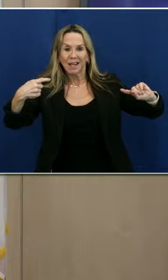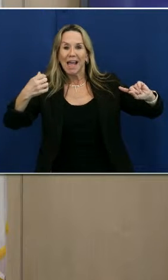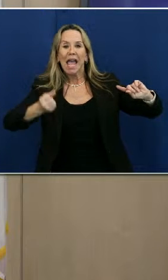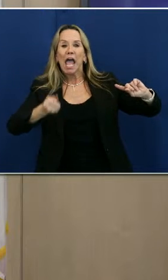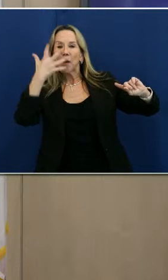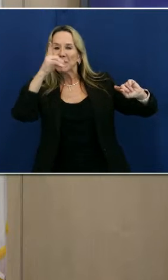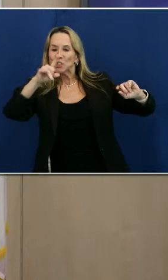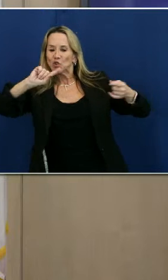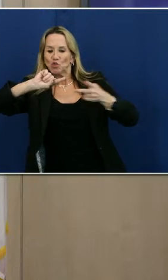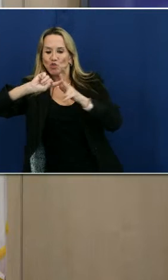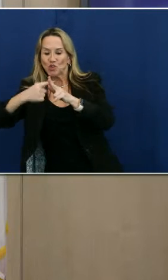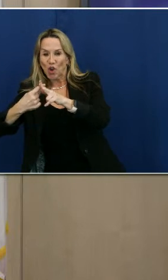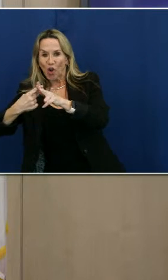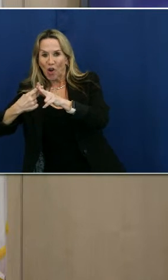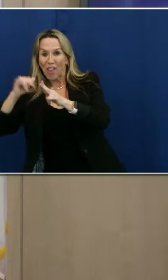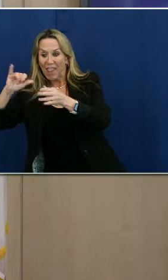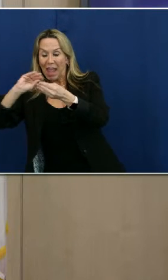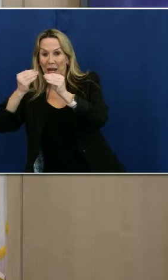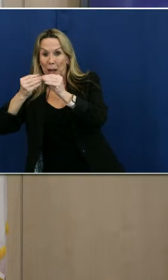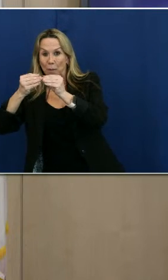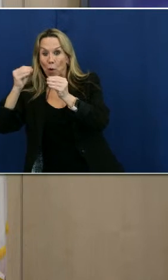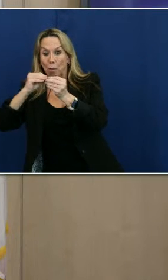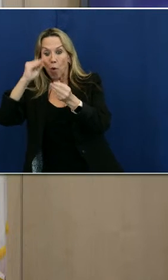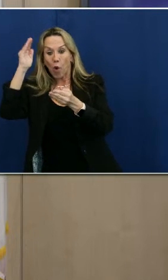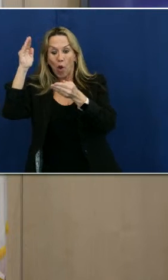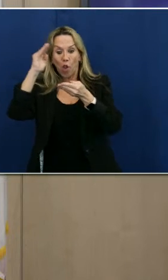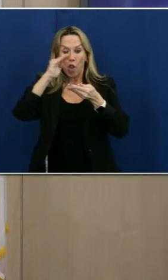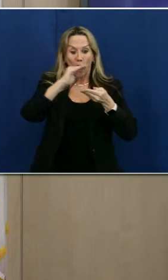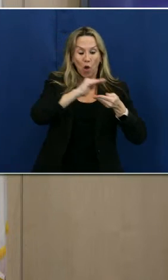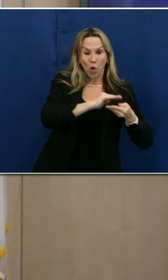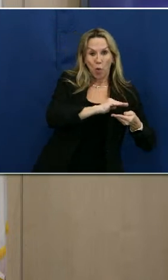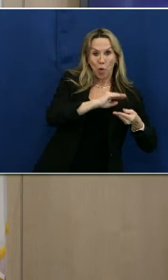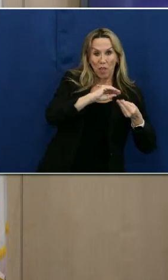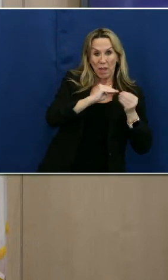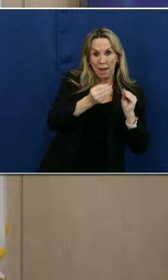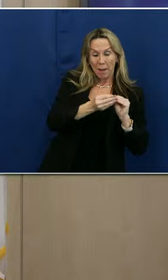with. So the lower the number, the higher